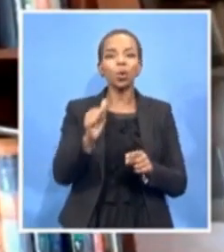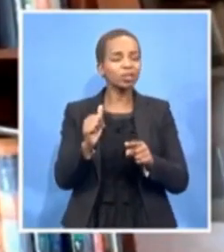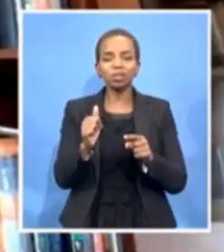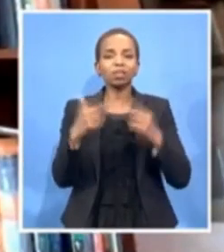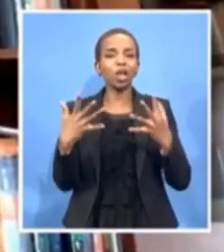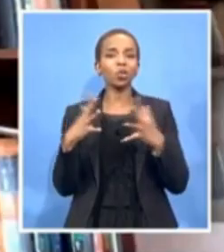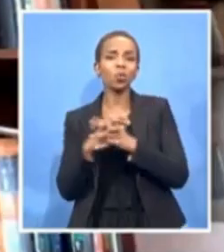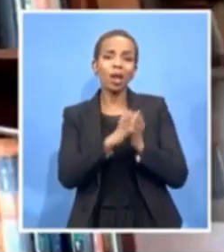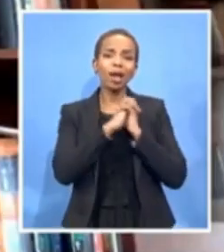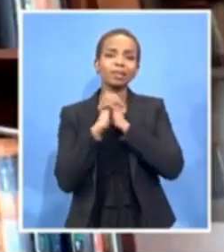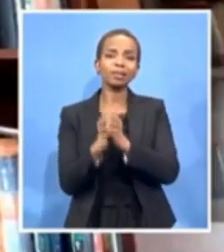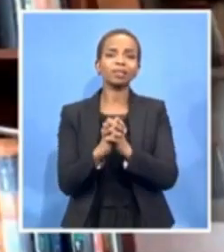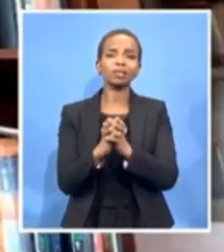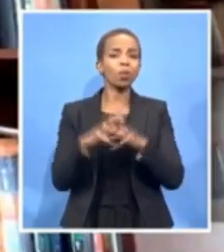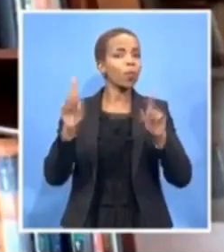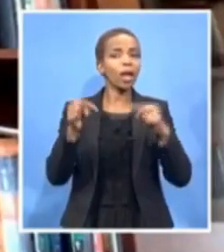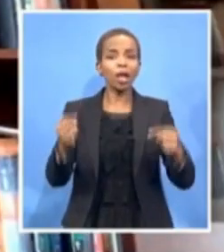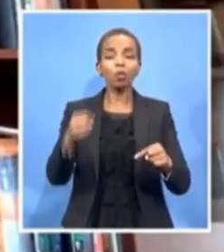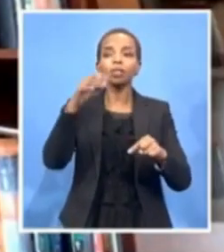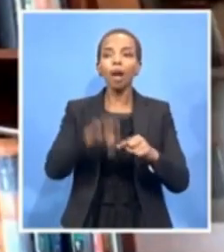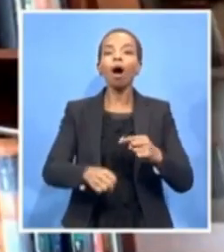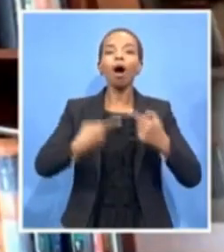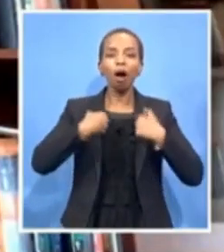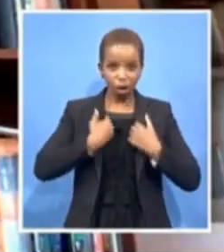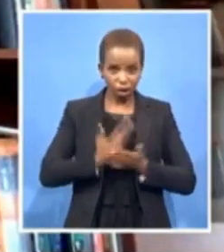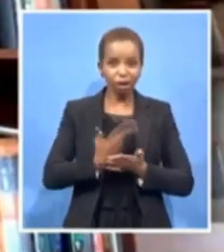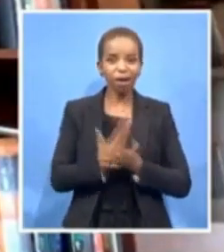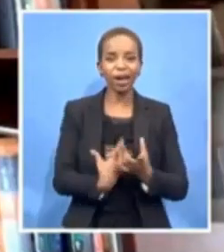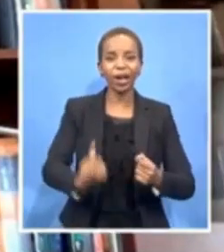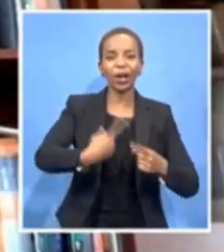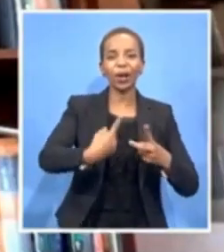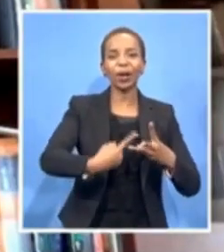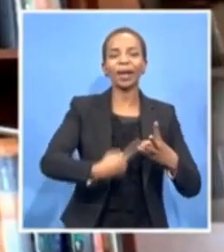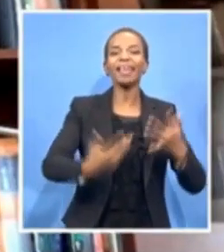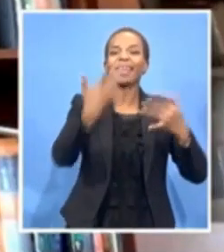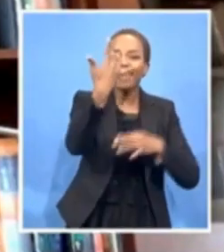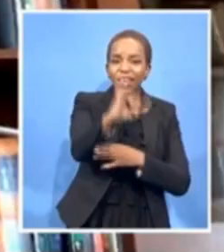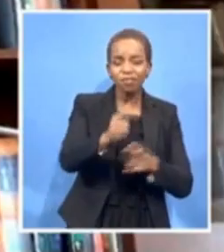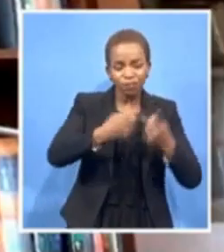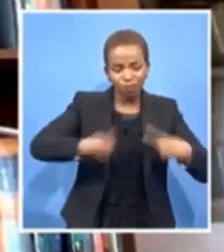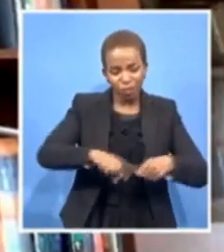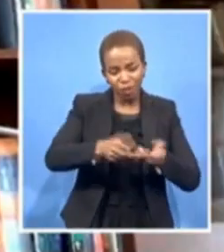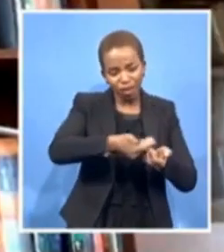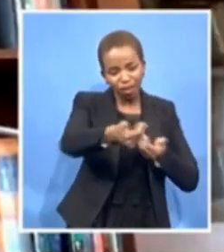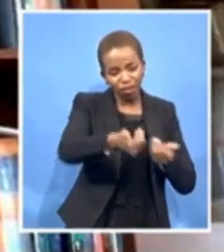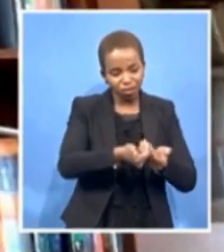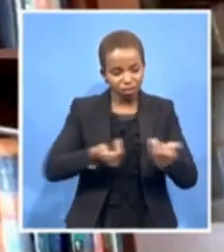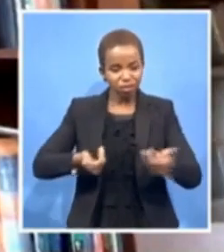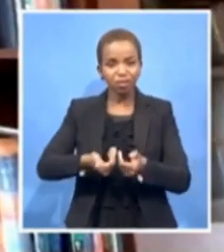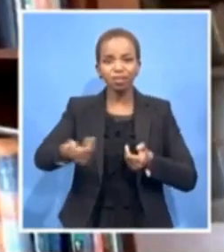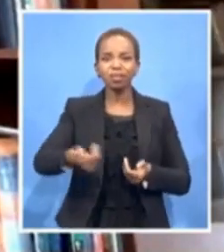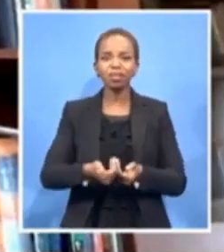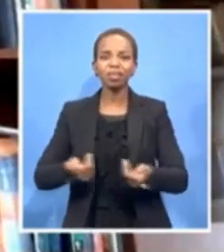potential if we are disunited. I hold the view that Pan-Africanism